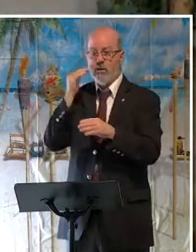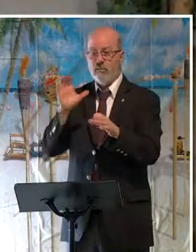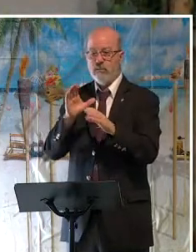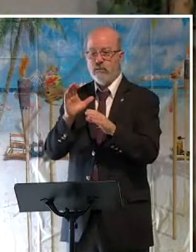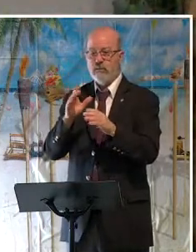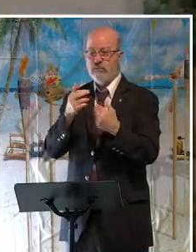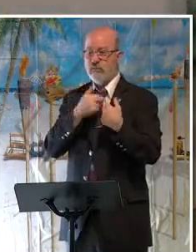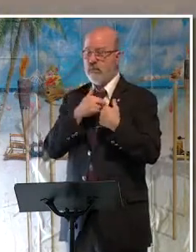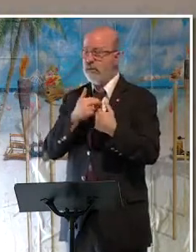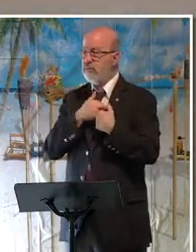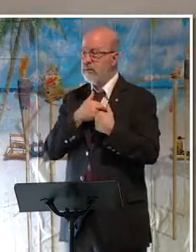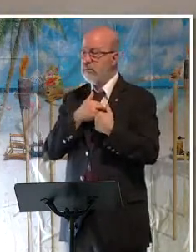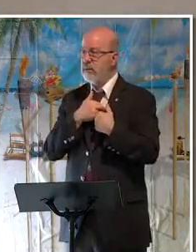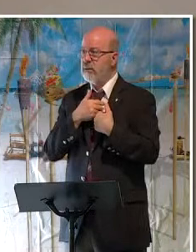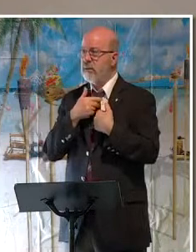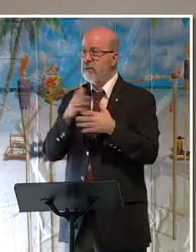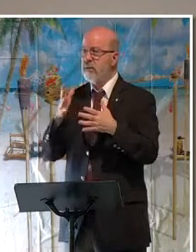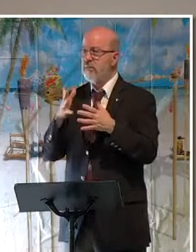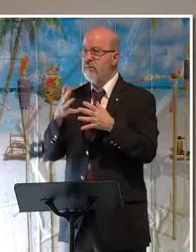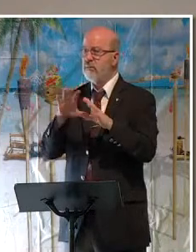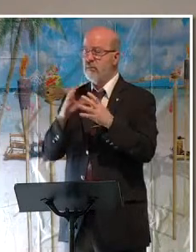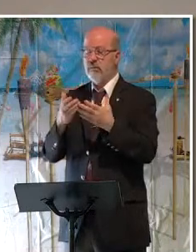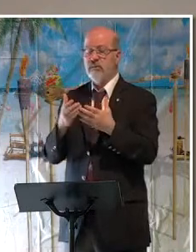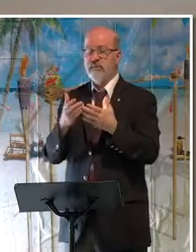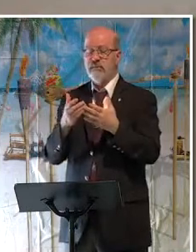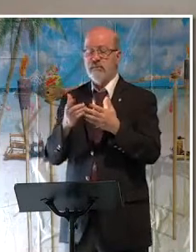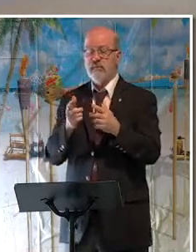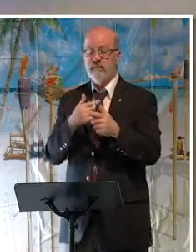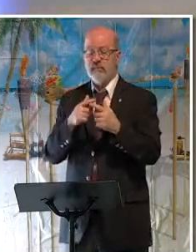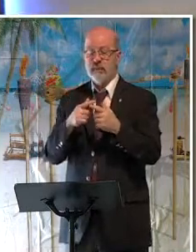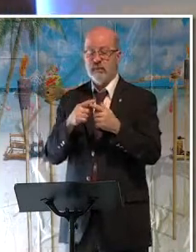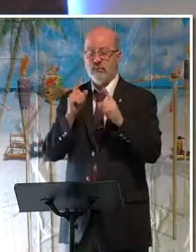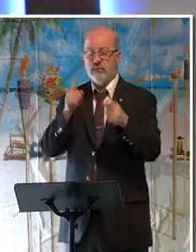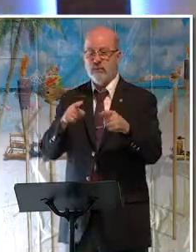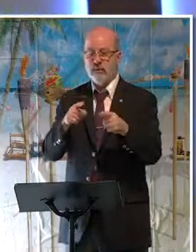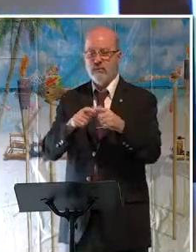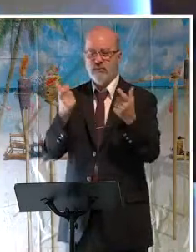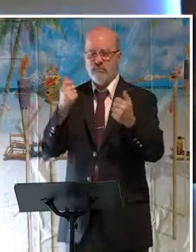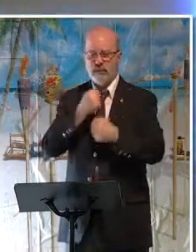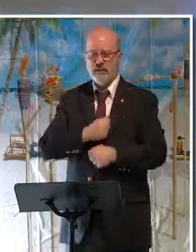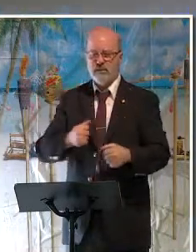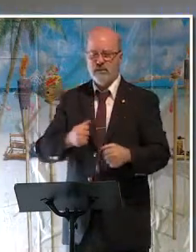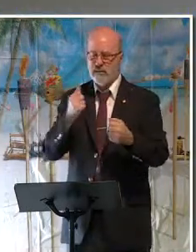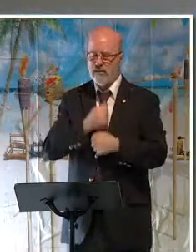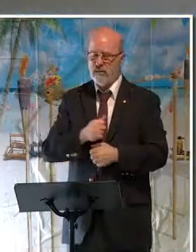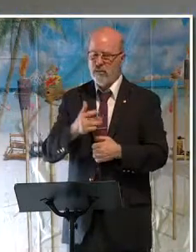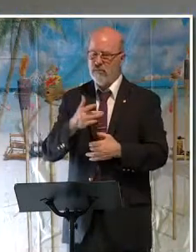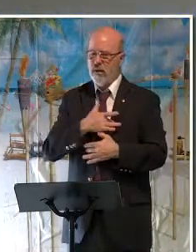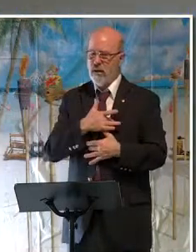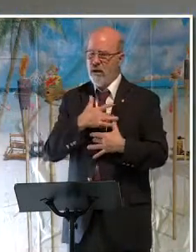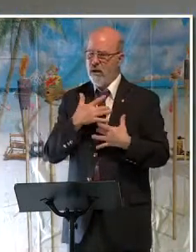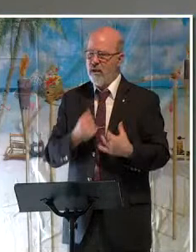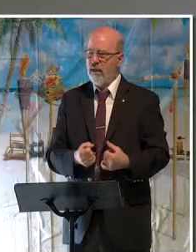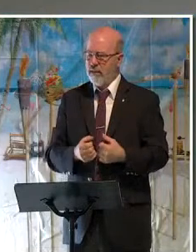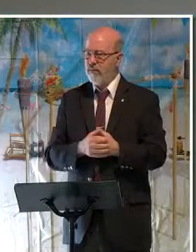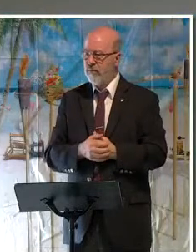your responsibility, and you're letting them go out in the world, I'm telling you, you are on your way to great sorrow and heartache.